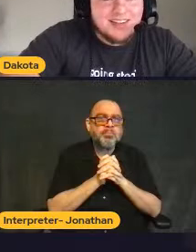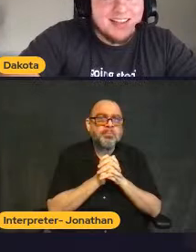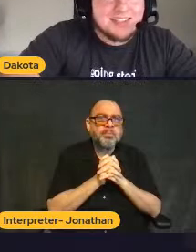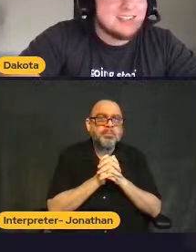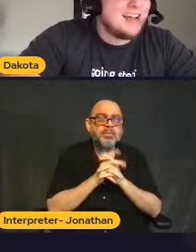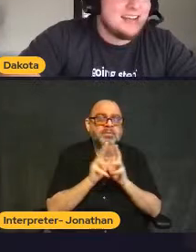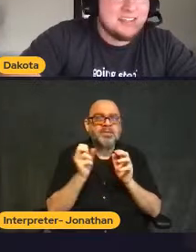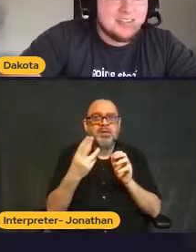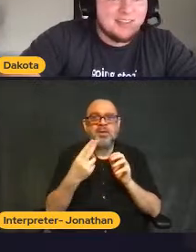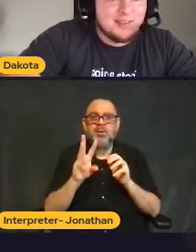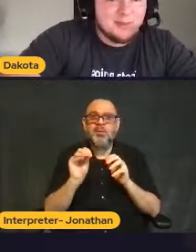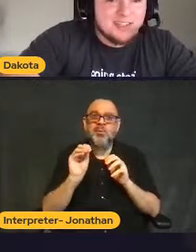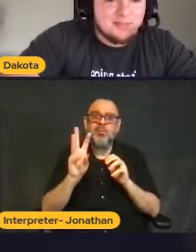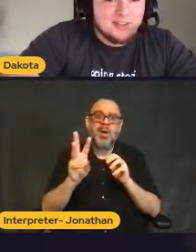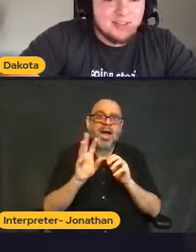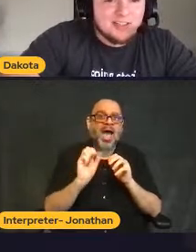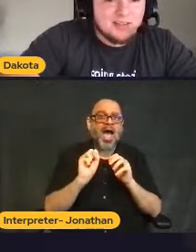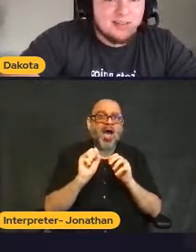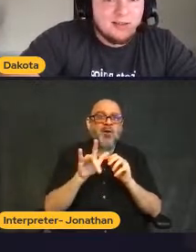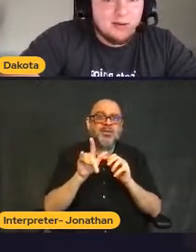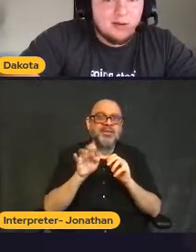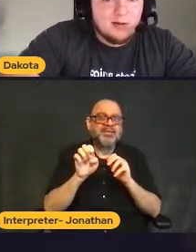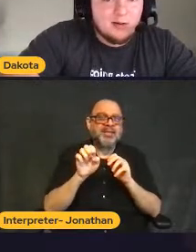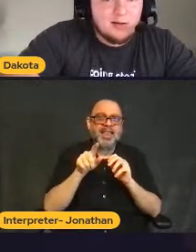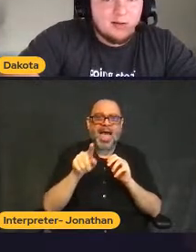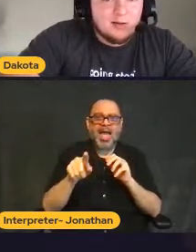man, yeah, that slide is still. Let me see if I change it.